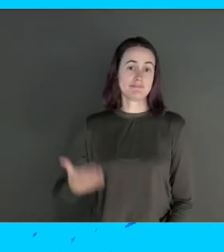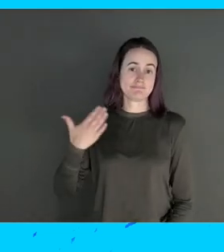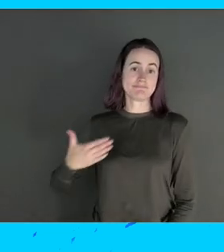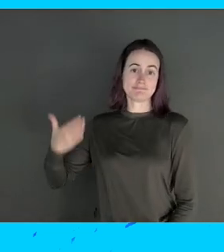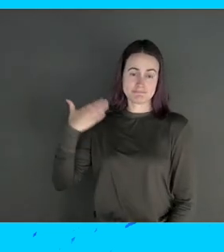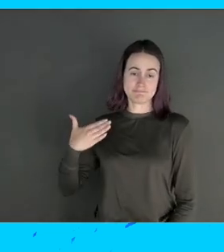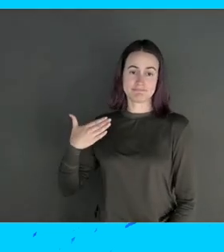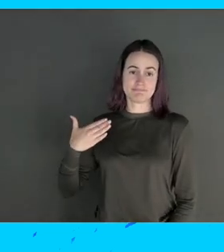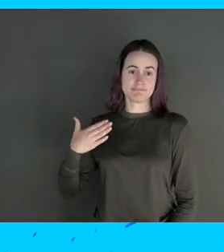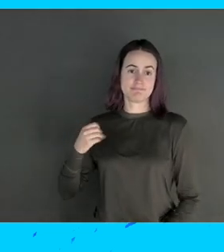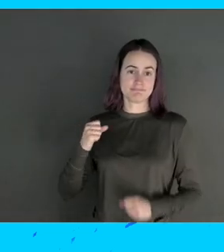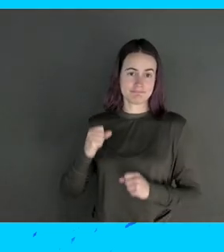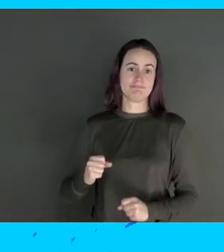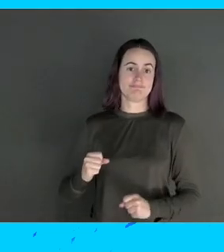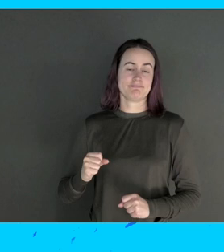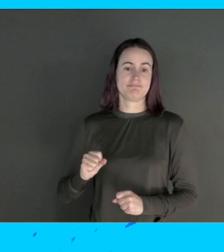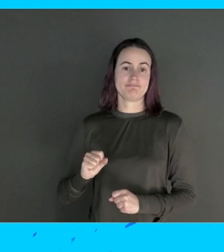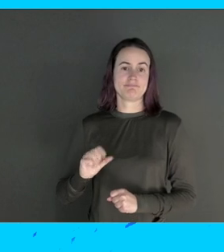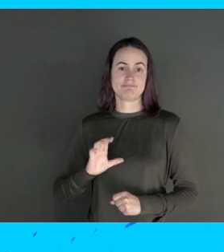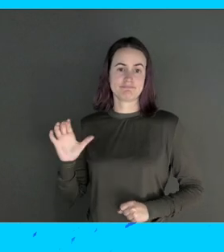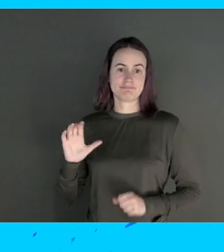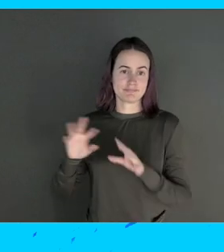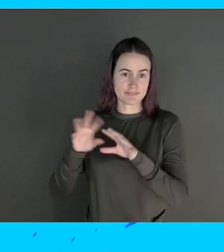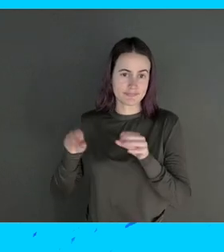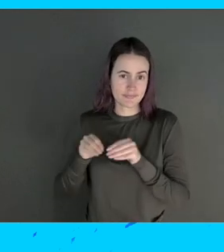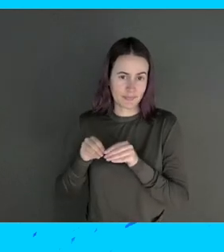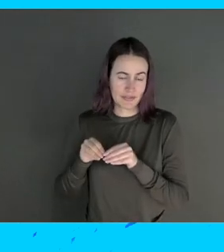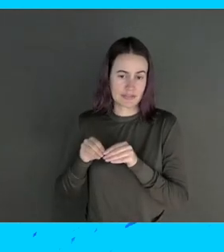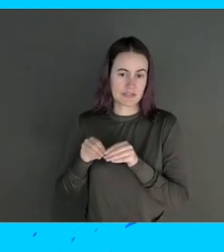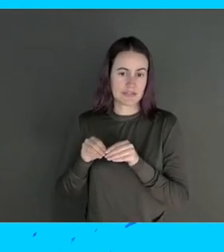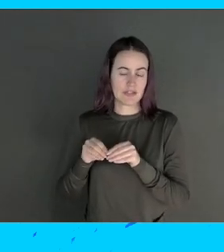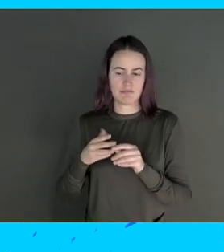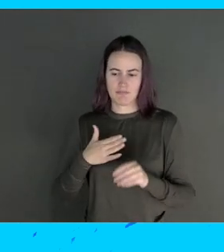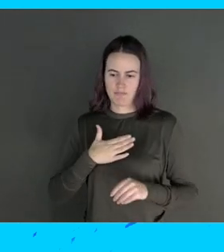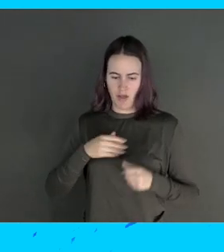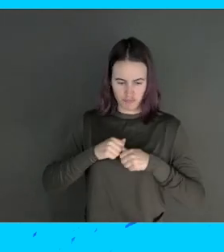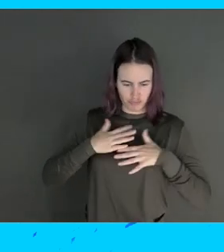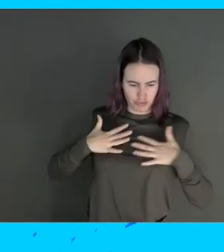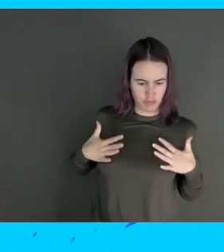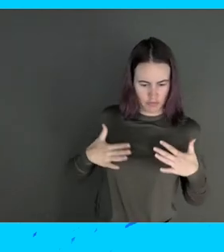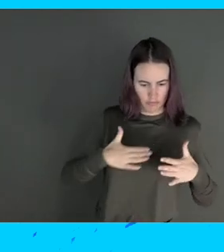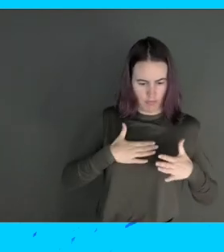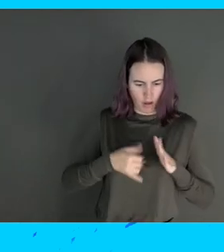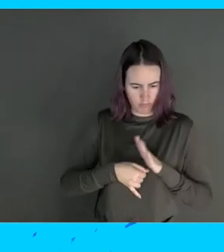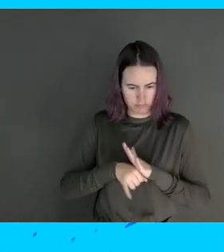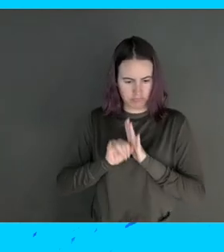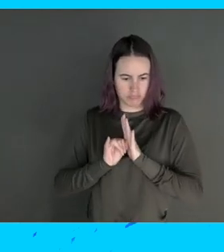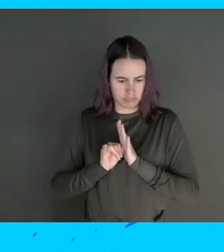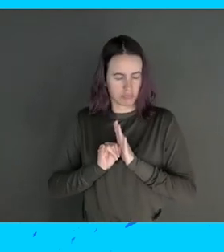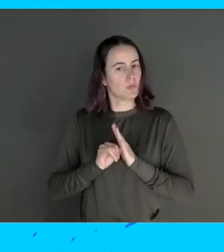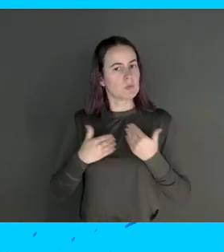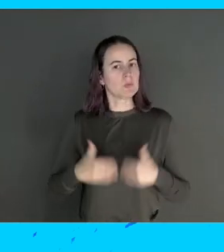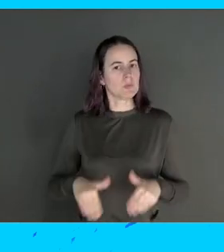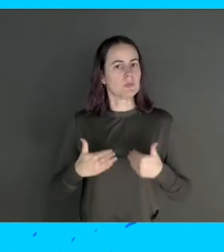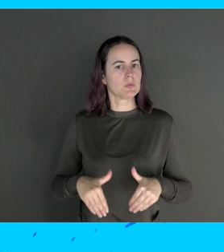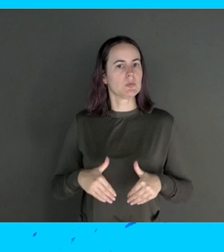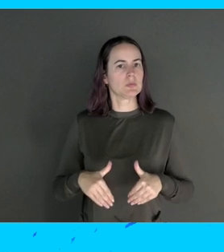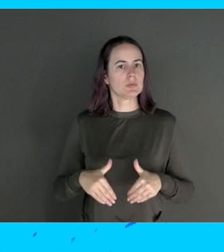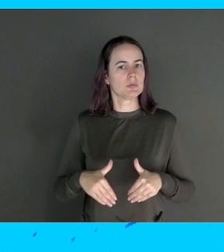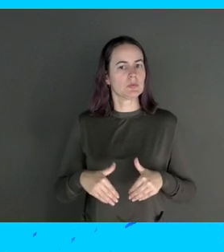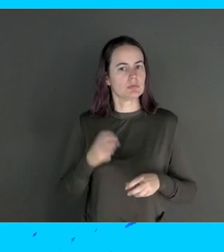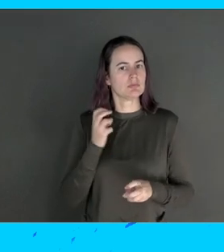like dealing with the gender identity and expression component. It was all, of course, very tough. And